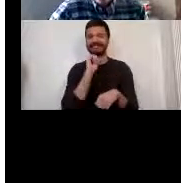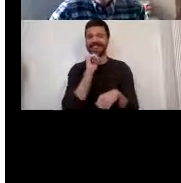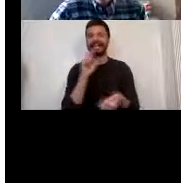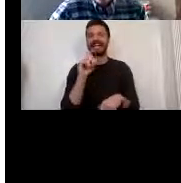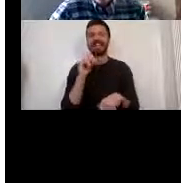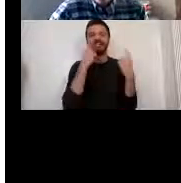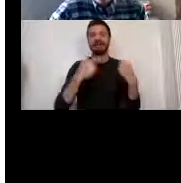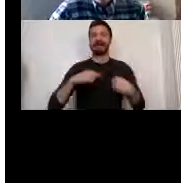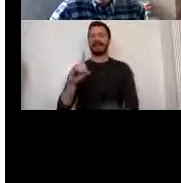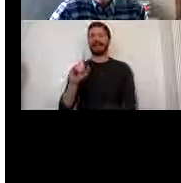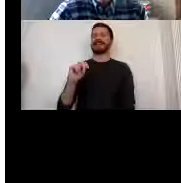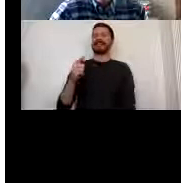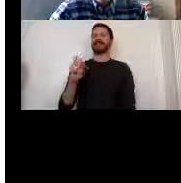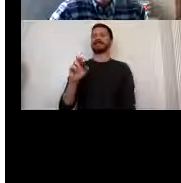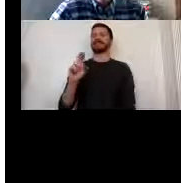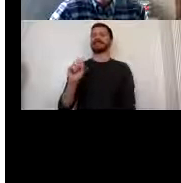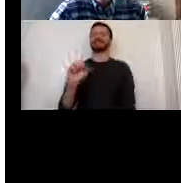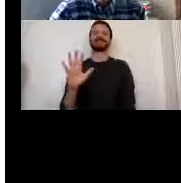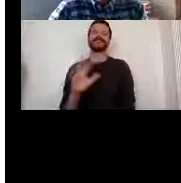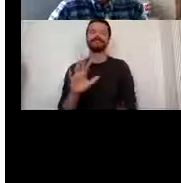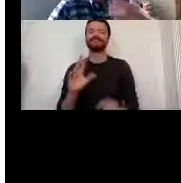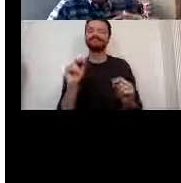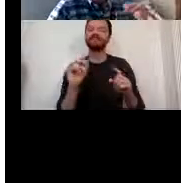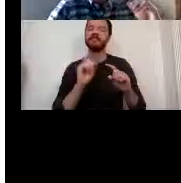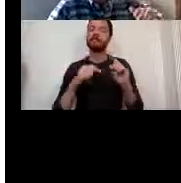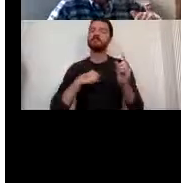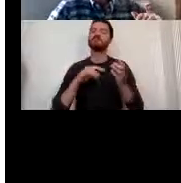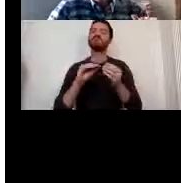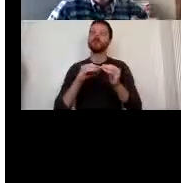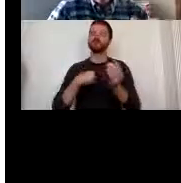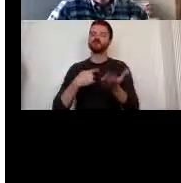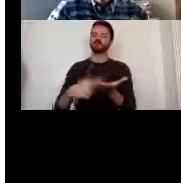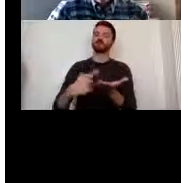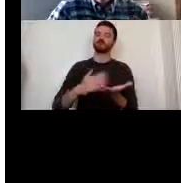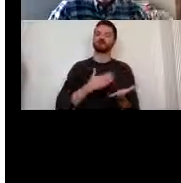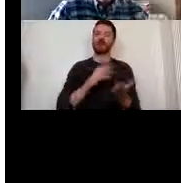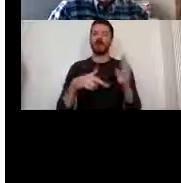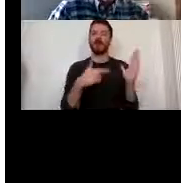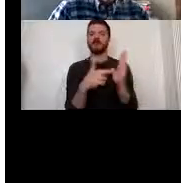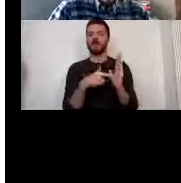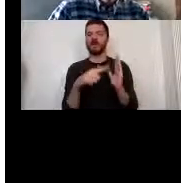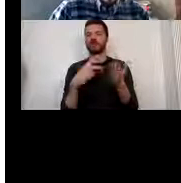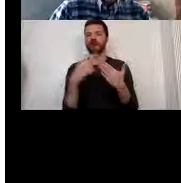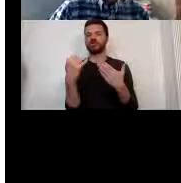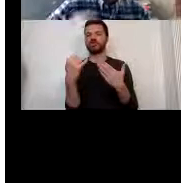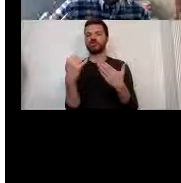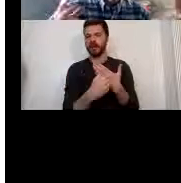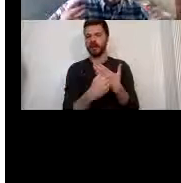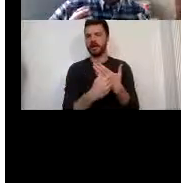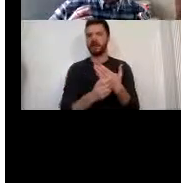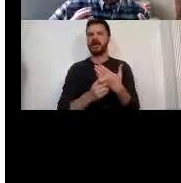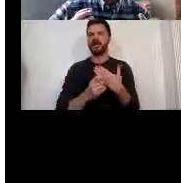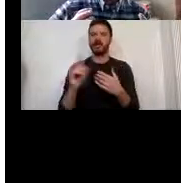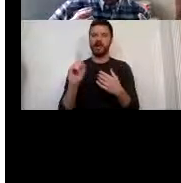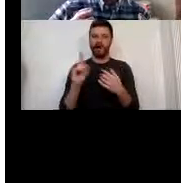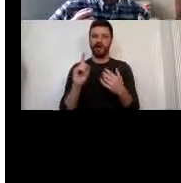I'm more here speaking sort of in my role with this particular project where rubber met road around